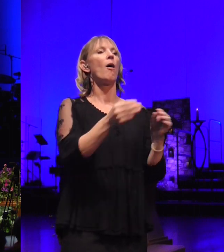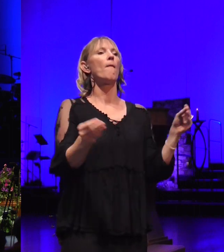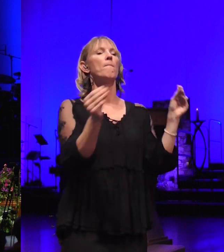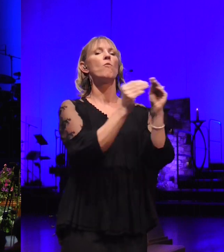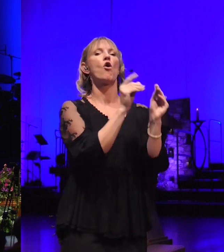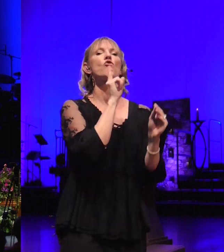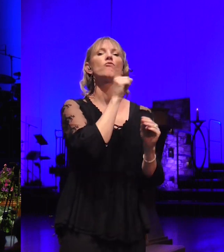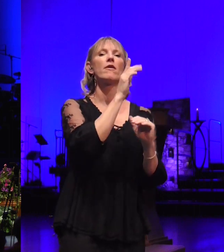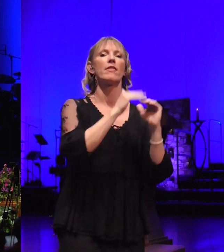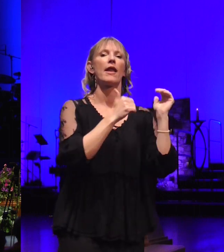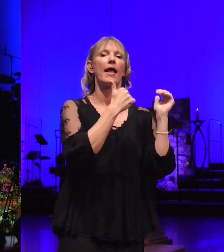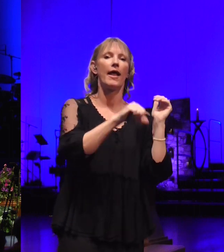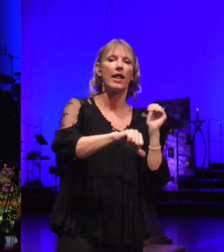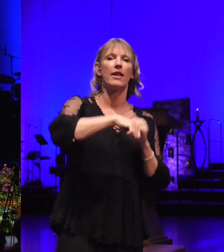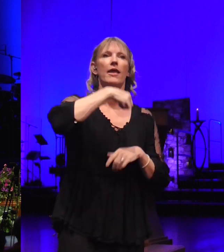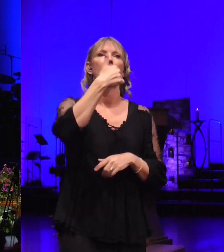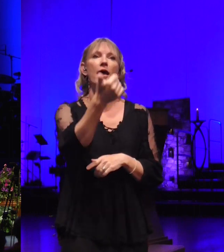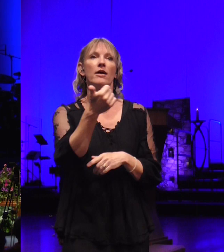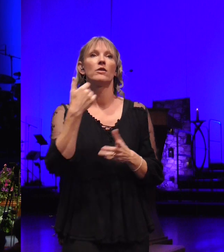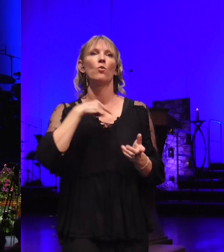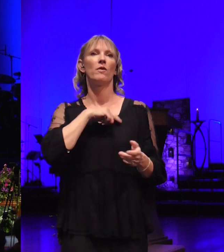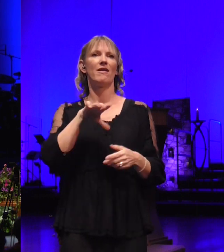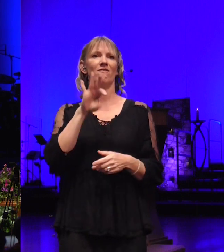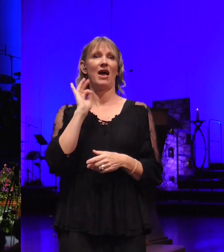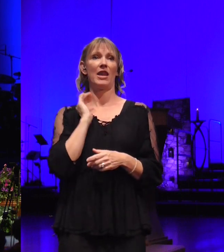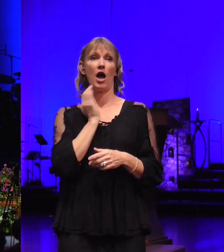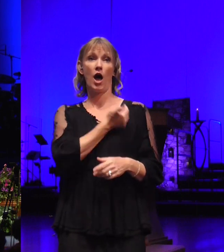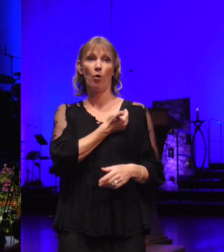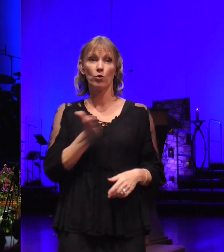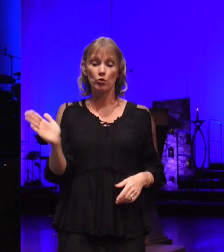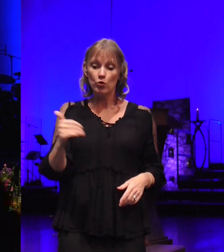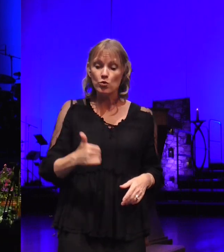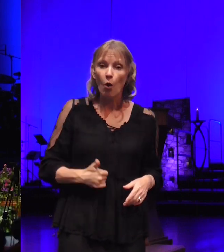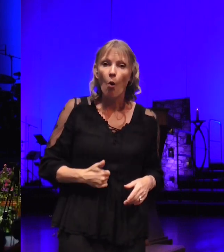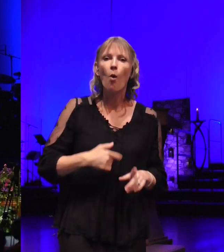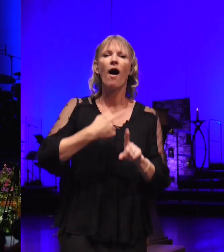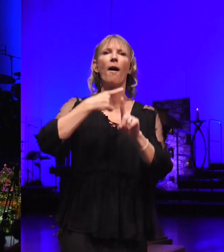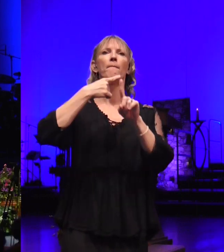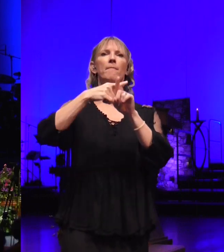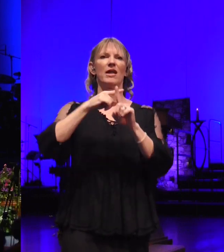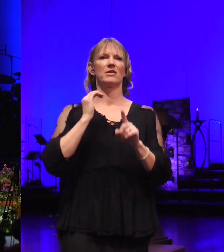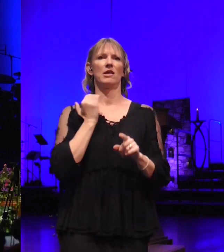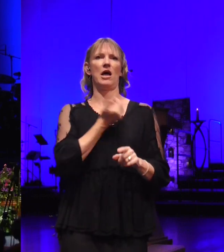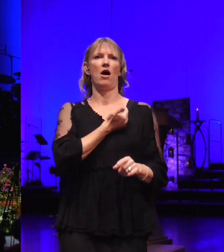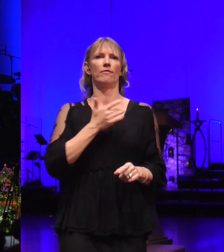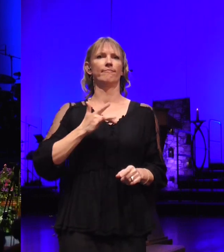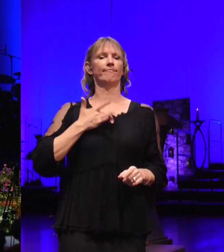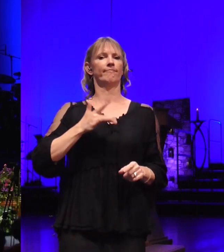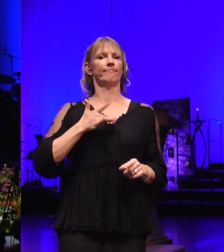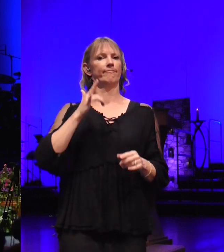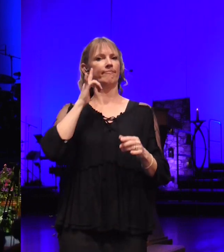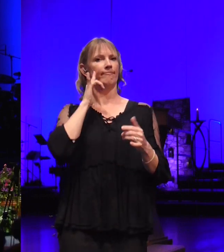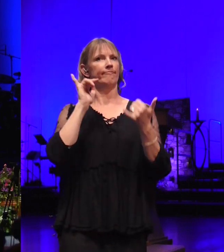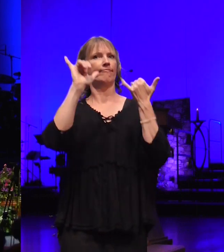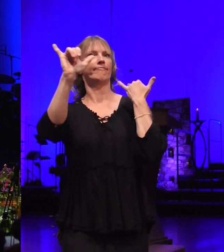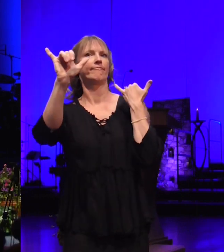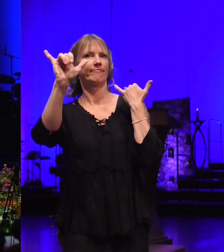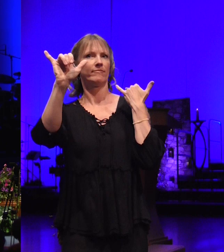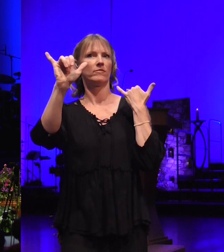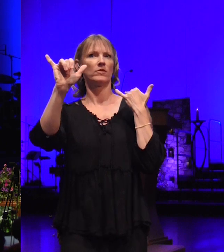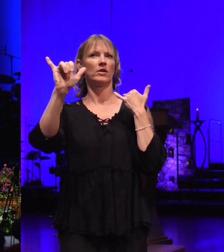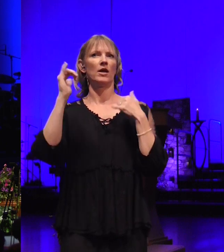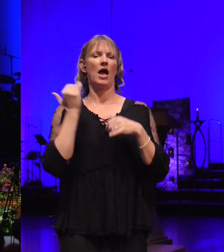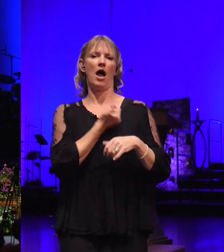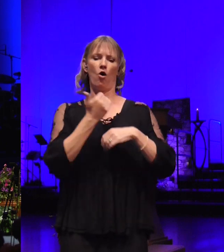else? And we find not only our soul in them, but our sense of eternality, our calling to be who we really